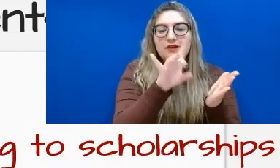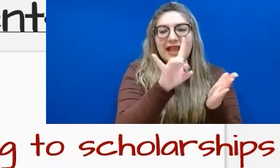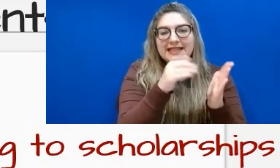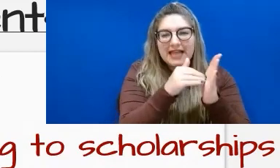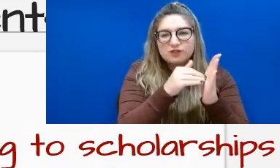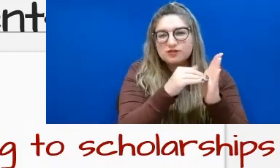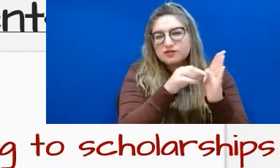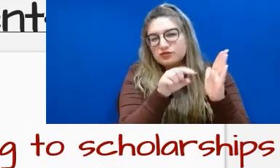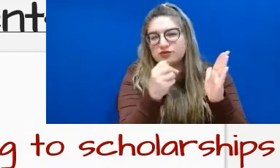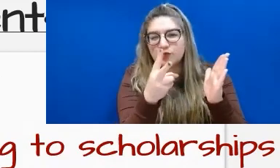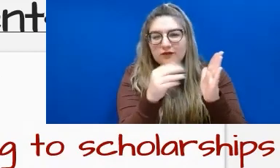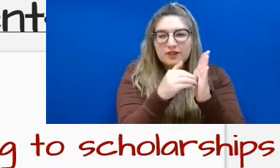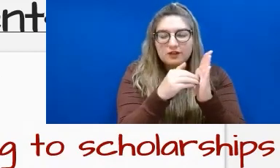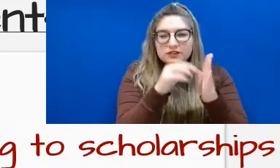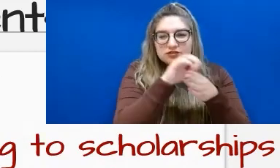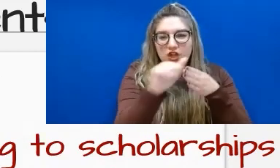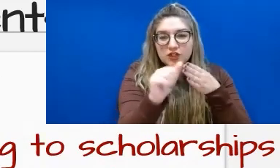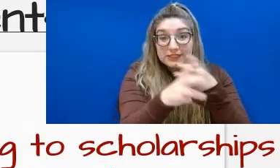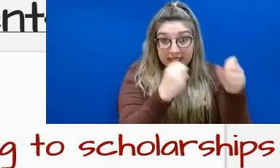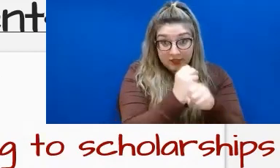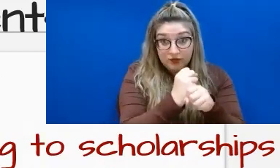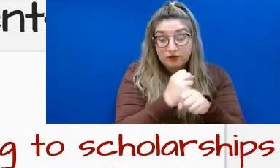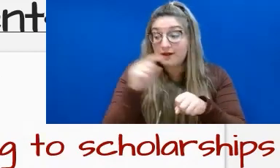A student who applies for the Dream Act, they get between